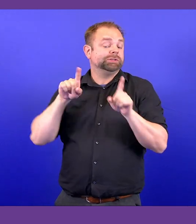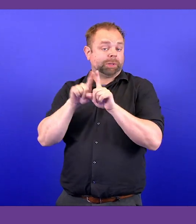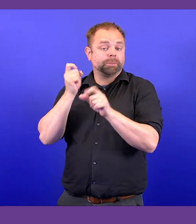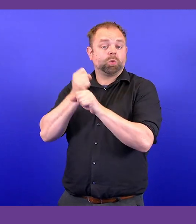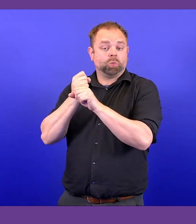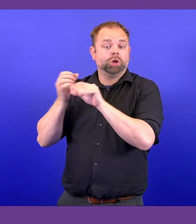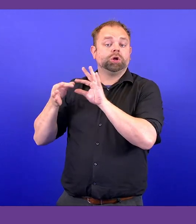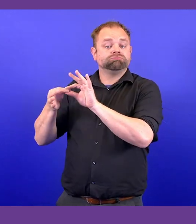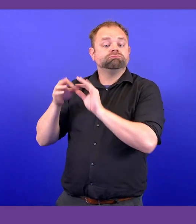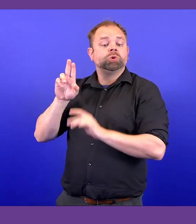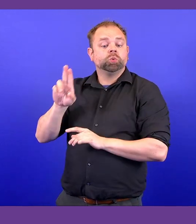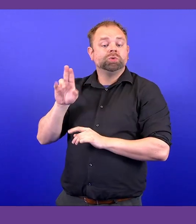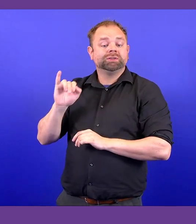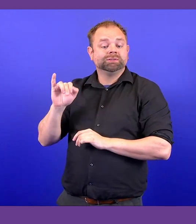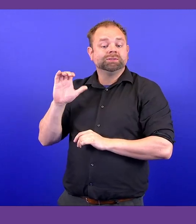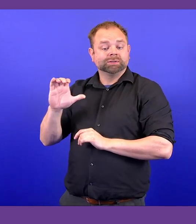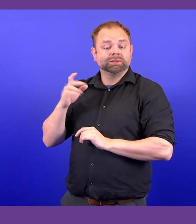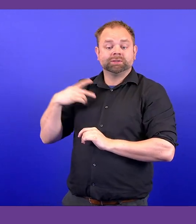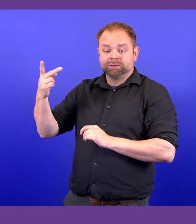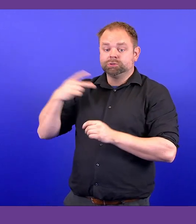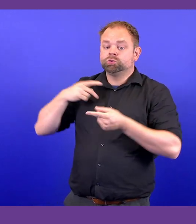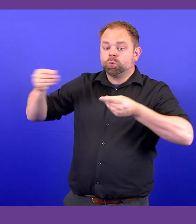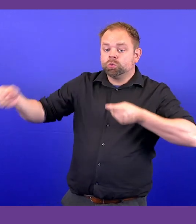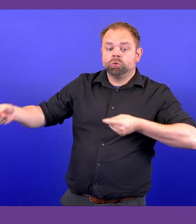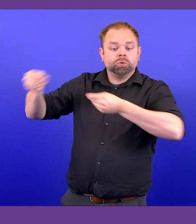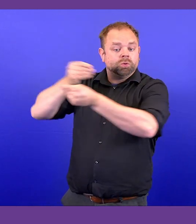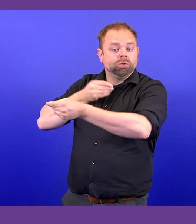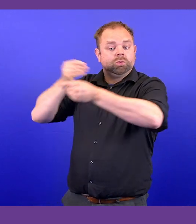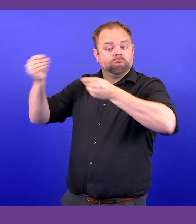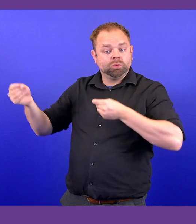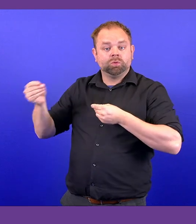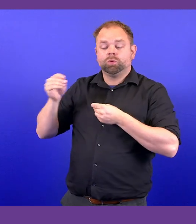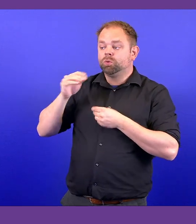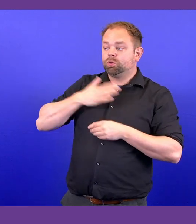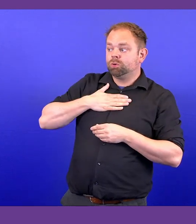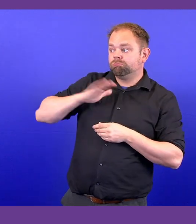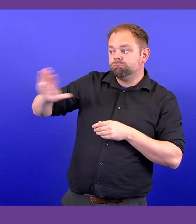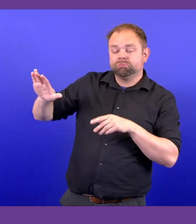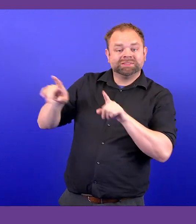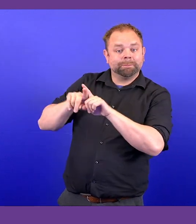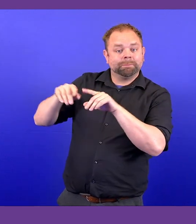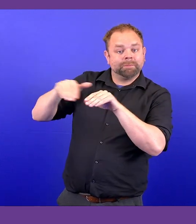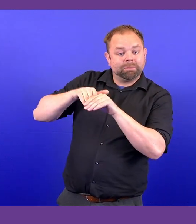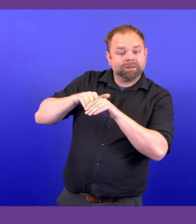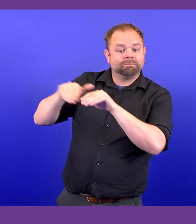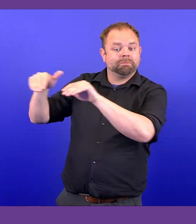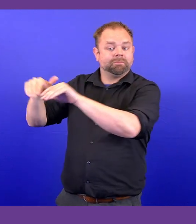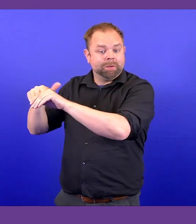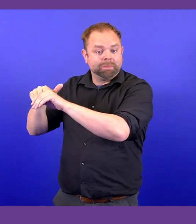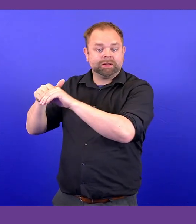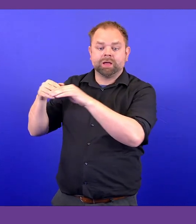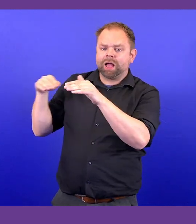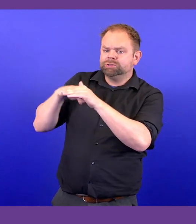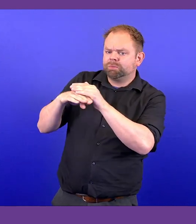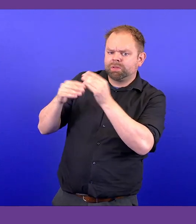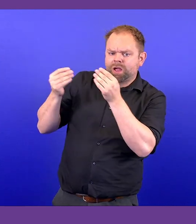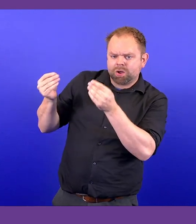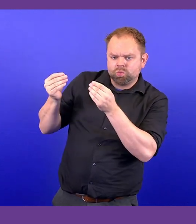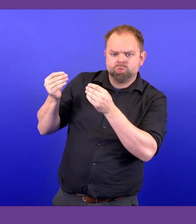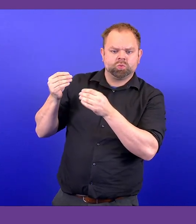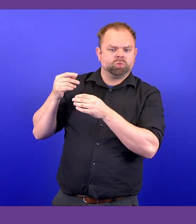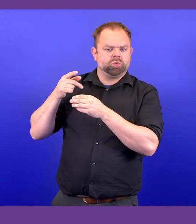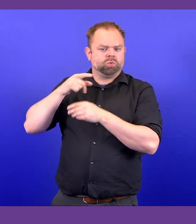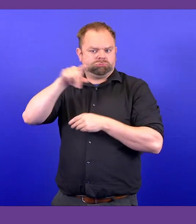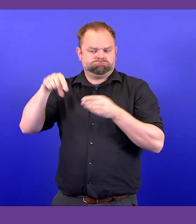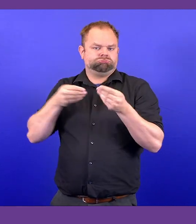best practices exchanges at associations level. Thank you so much. And maybe one last thing, I wanted to maybe launch a call